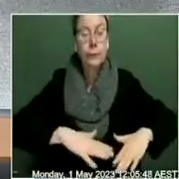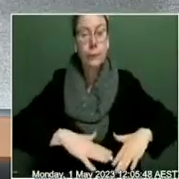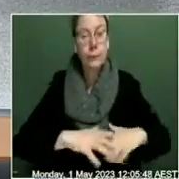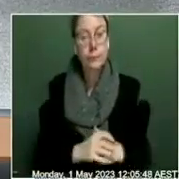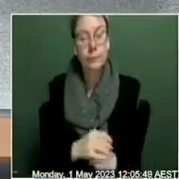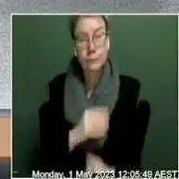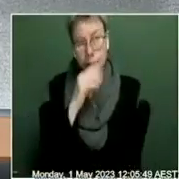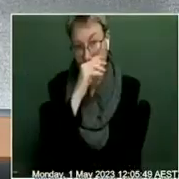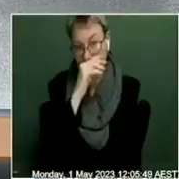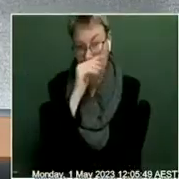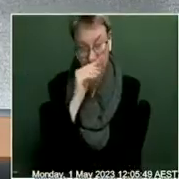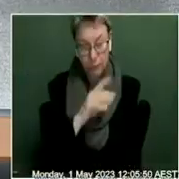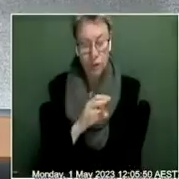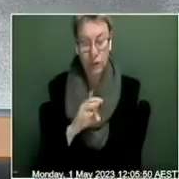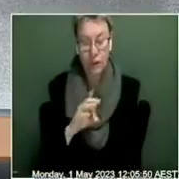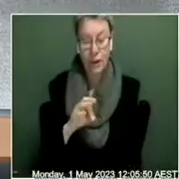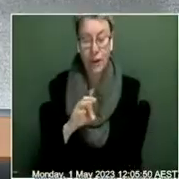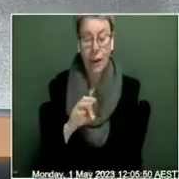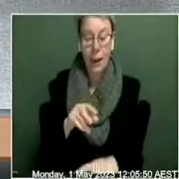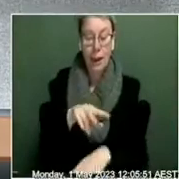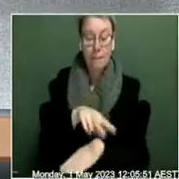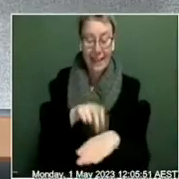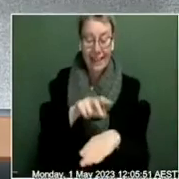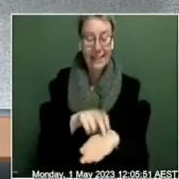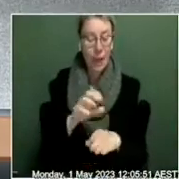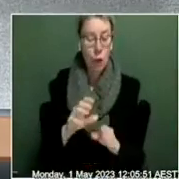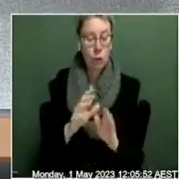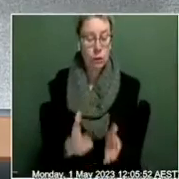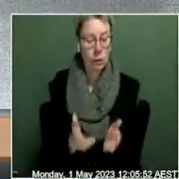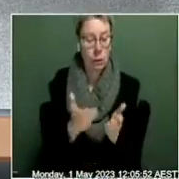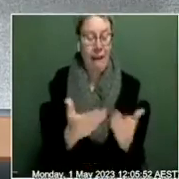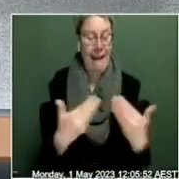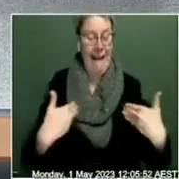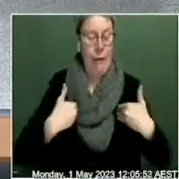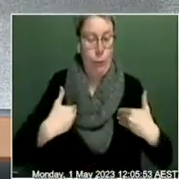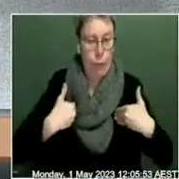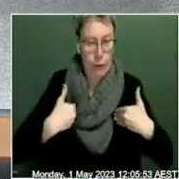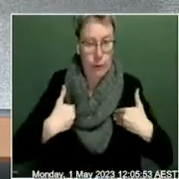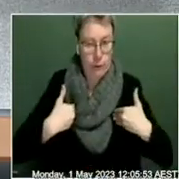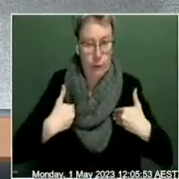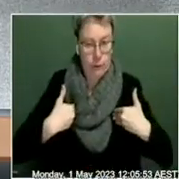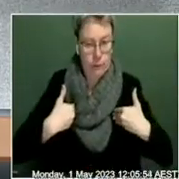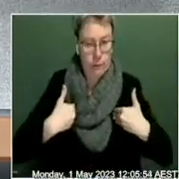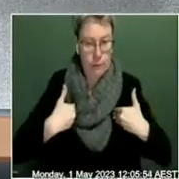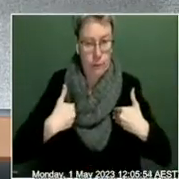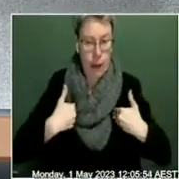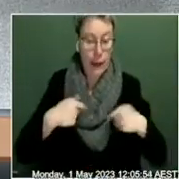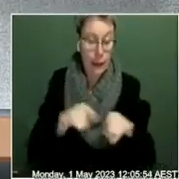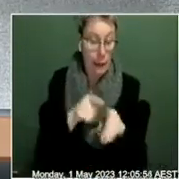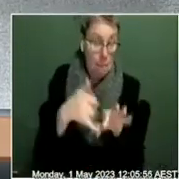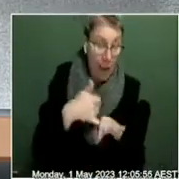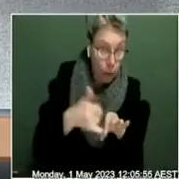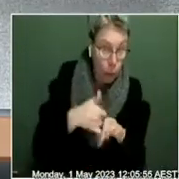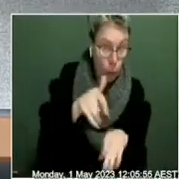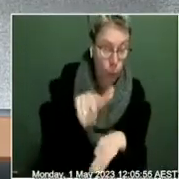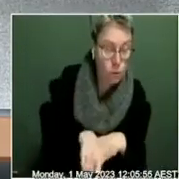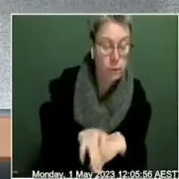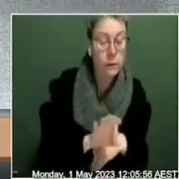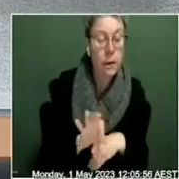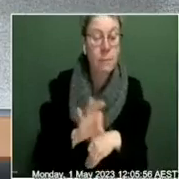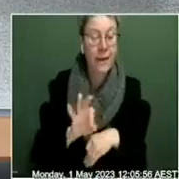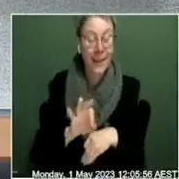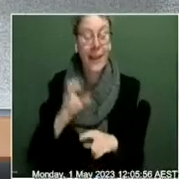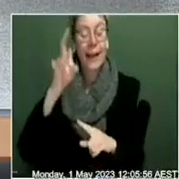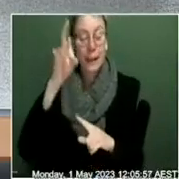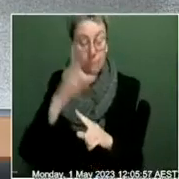to being able to deliver that health-led response to people. And the unions have also called for a